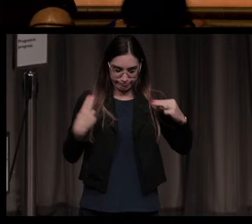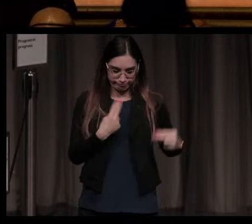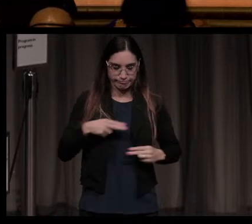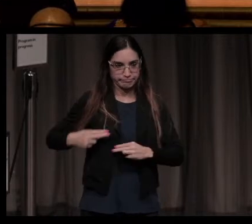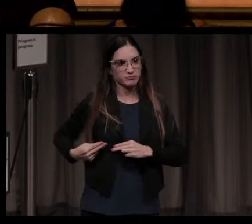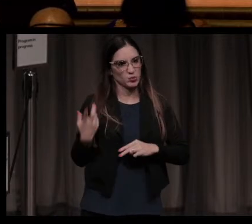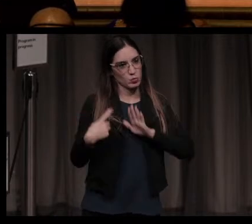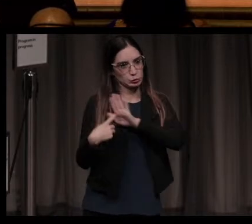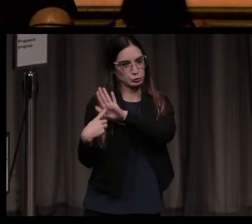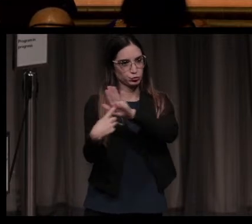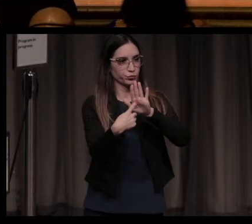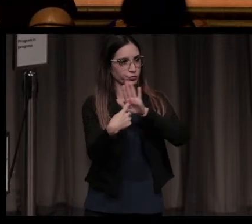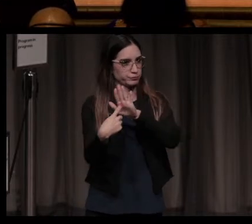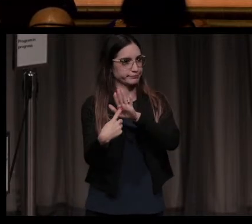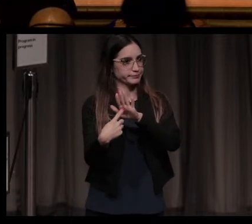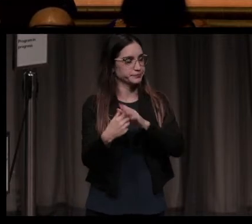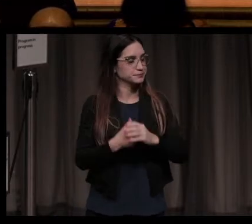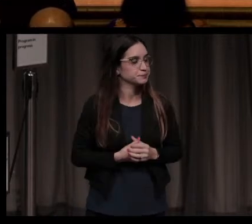there.